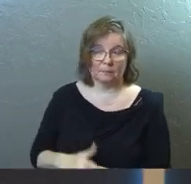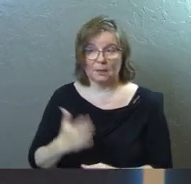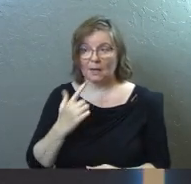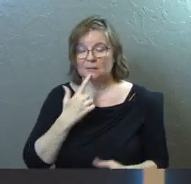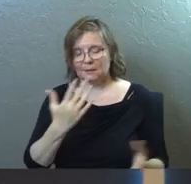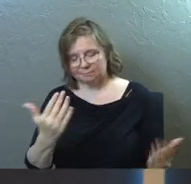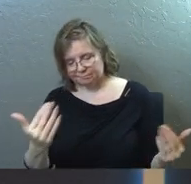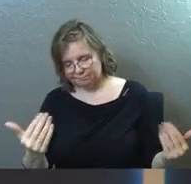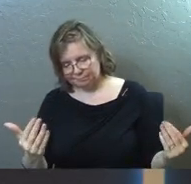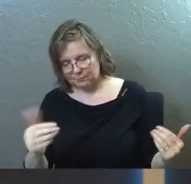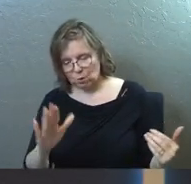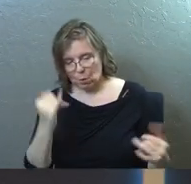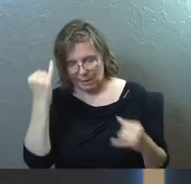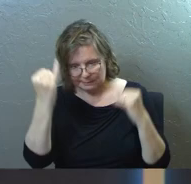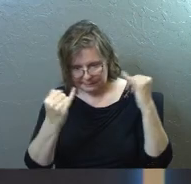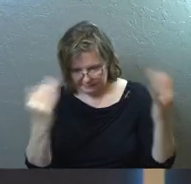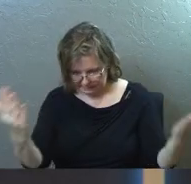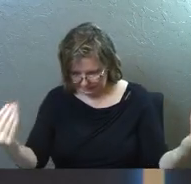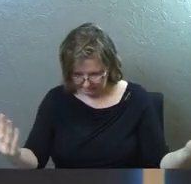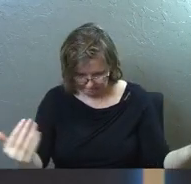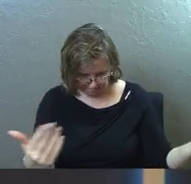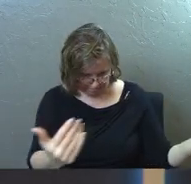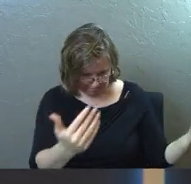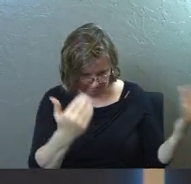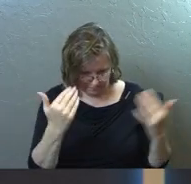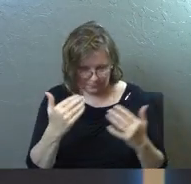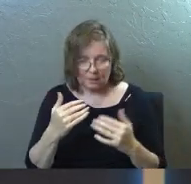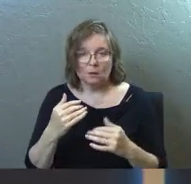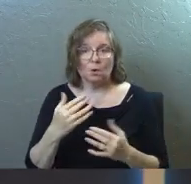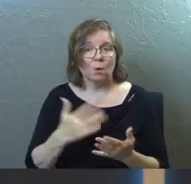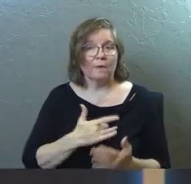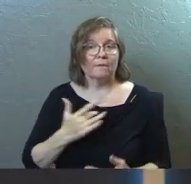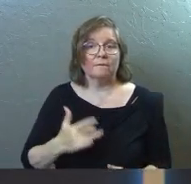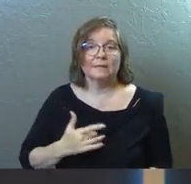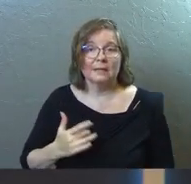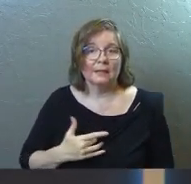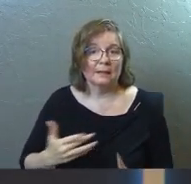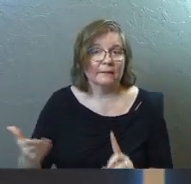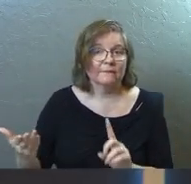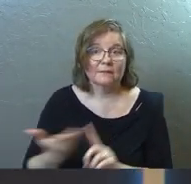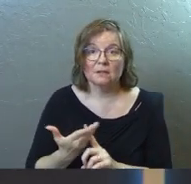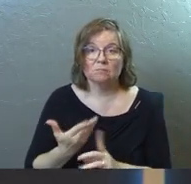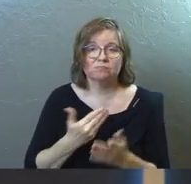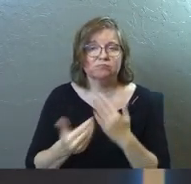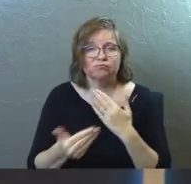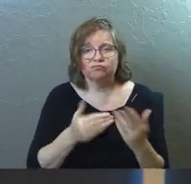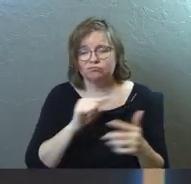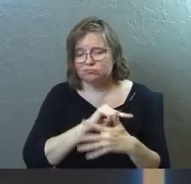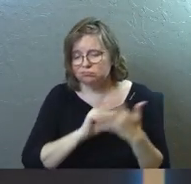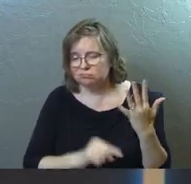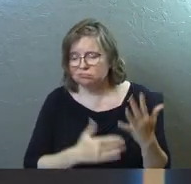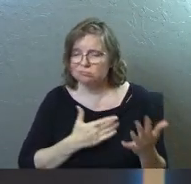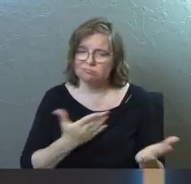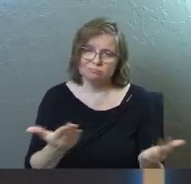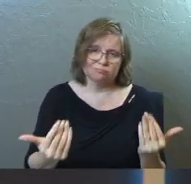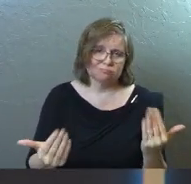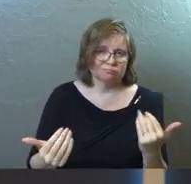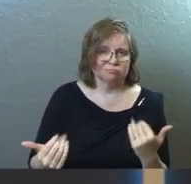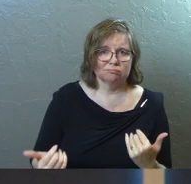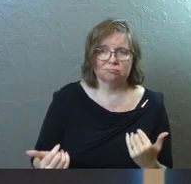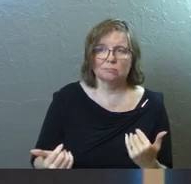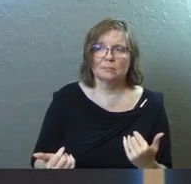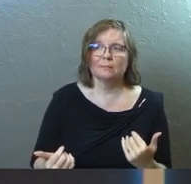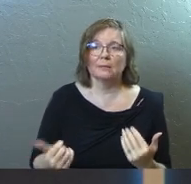So God says, hey, come in and bring your ideas. Come in and bring your feelings, your convictions, whatever it is, all the things that you feel strongly about, all